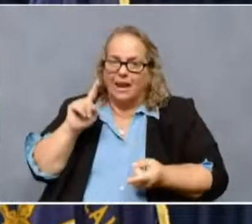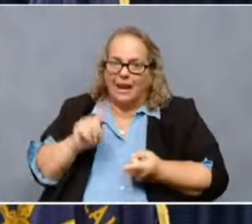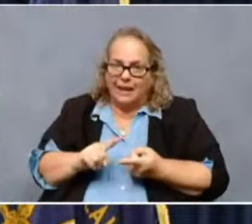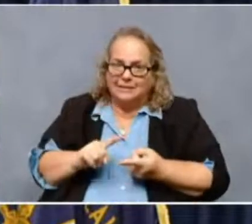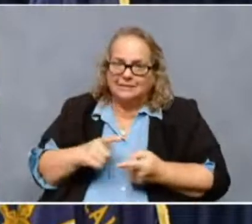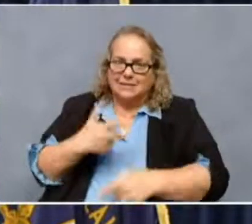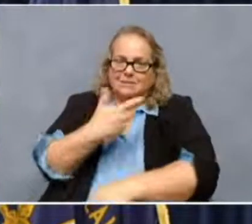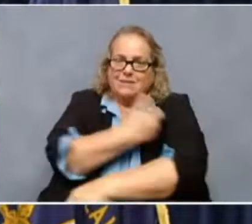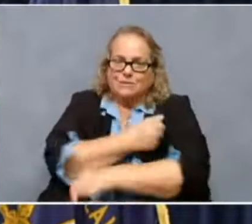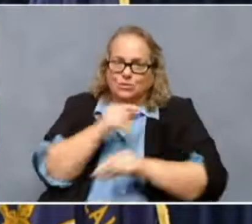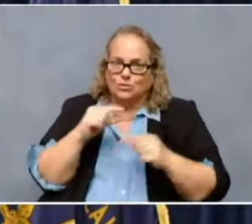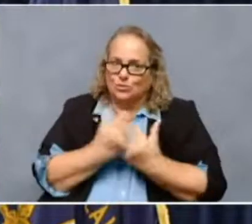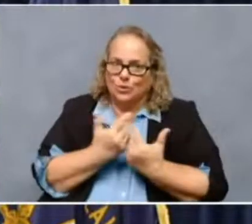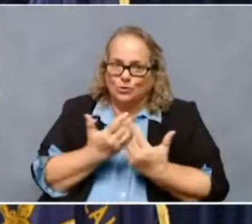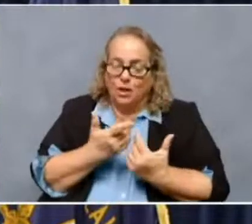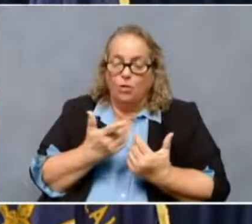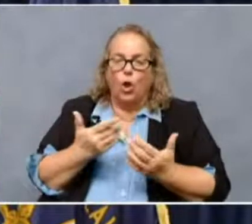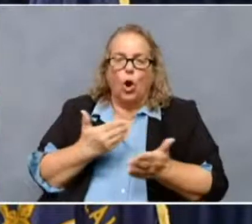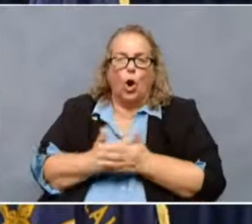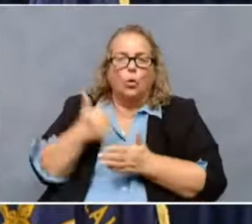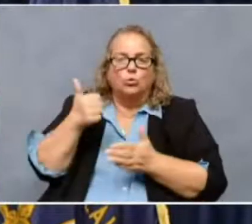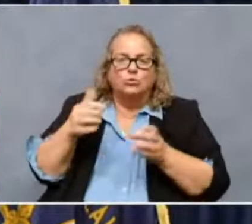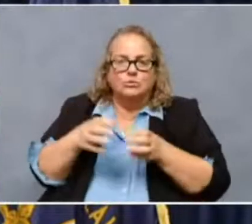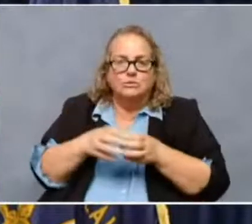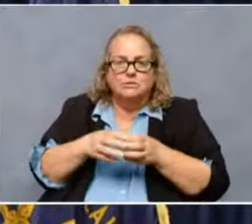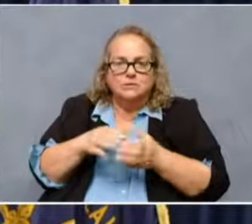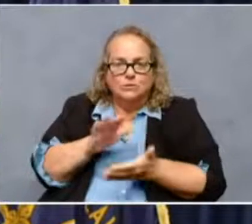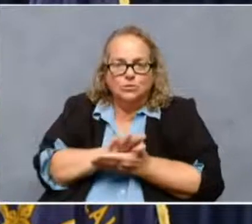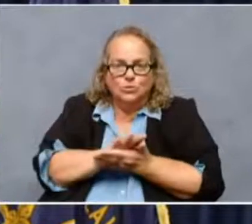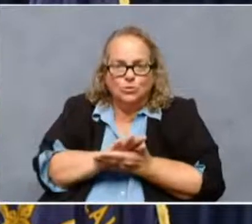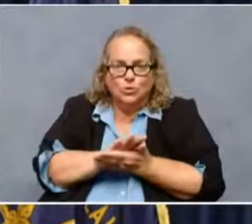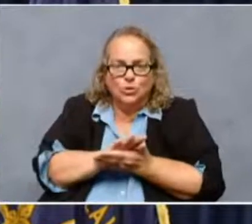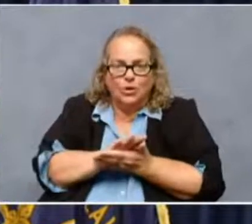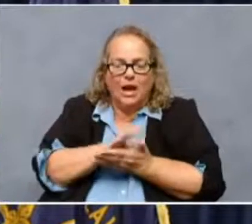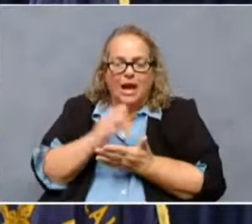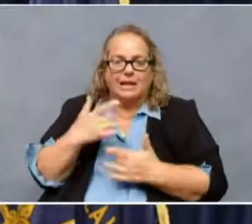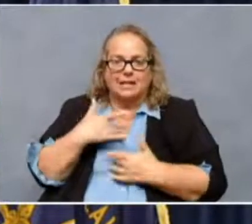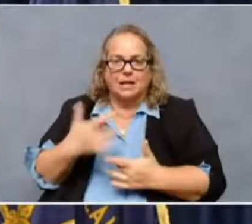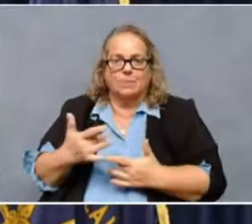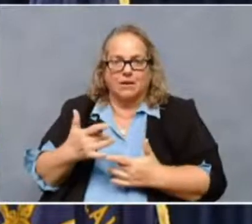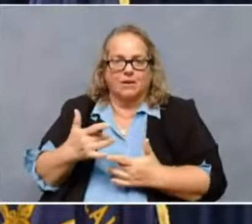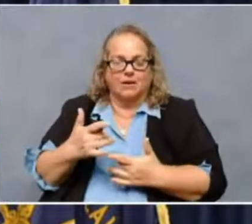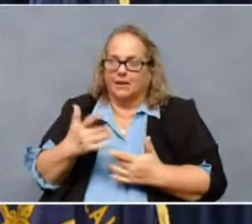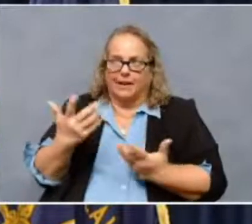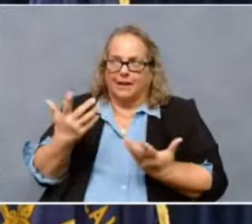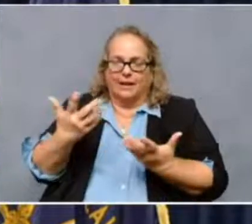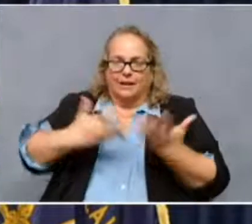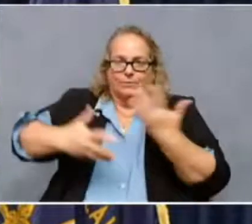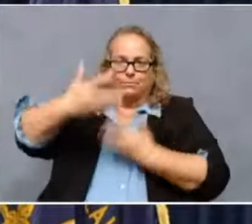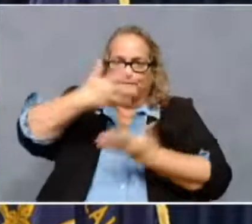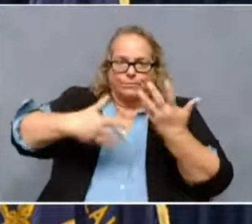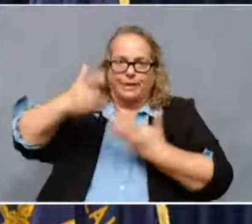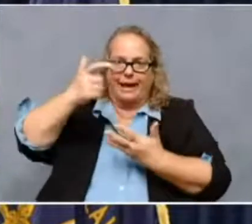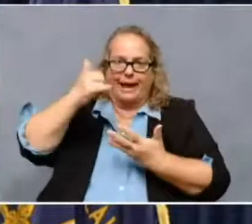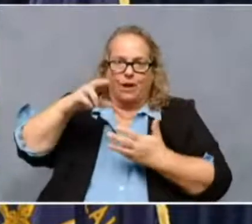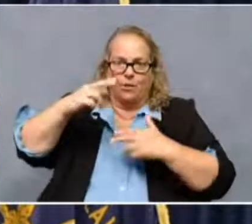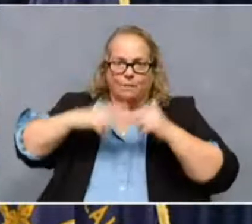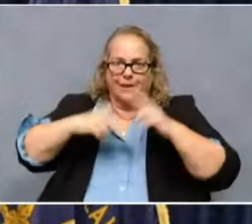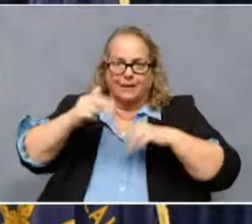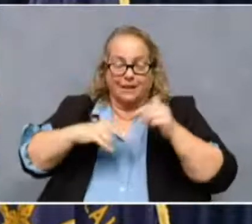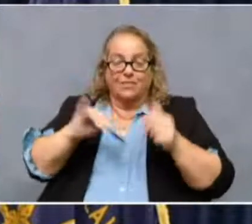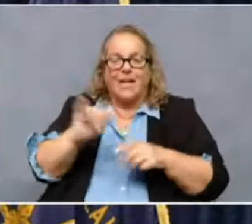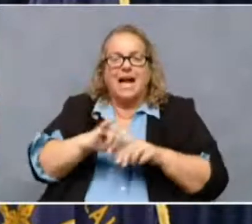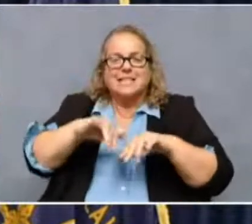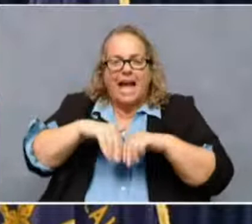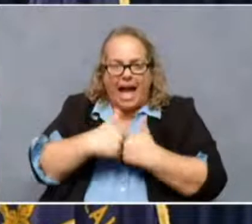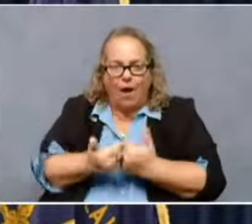closest together when they are in school in what are typically the least ventilated buildings. That's exactly where COVID wants to spread. We